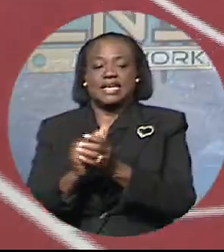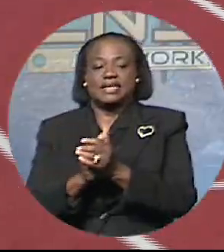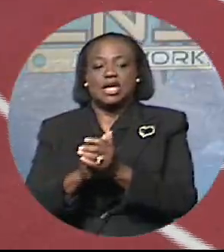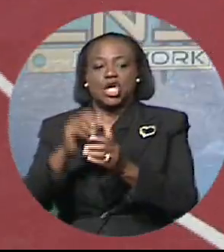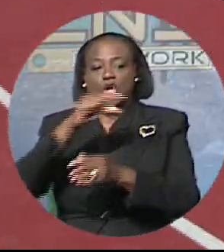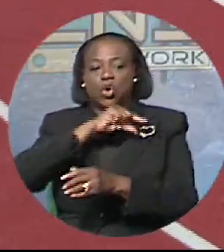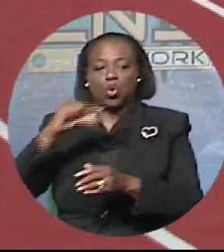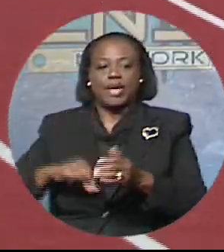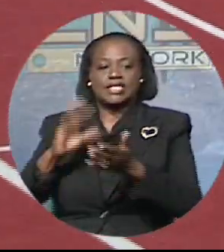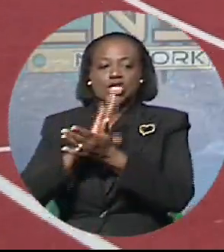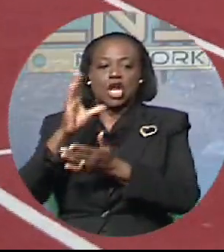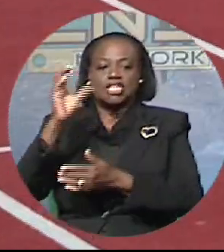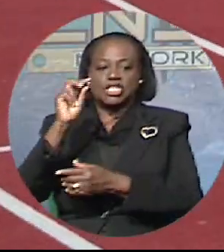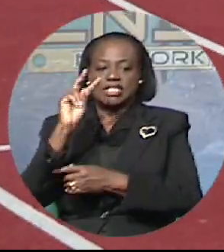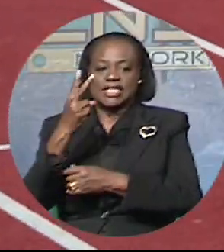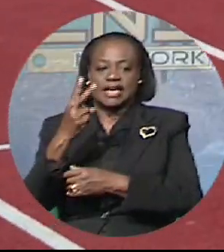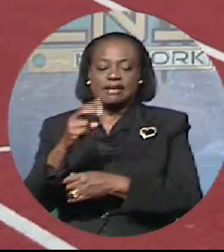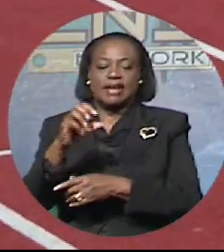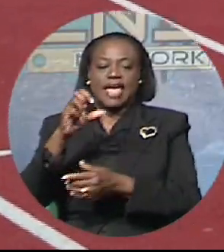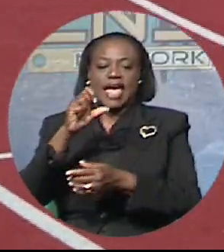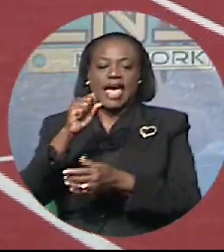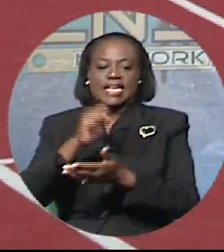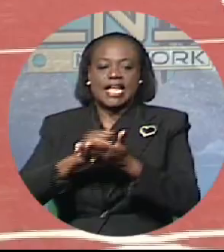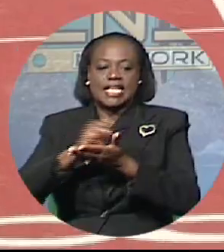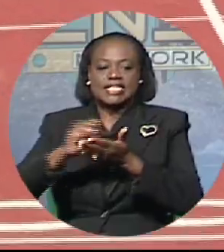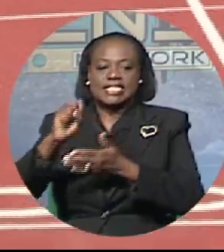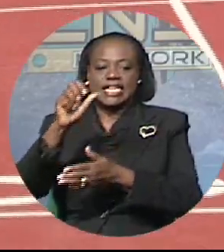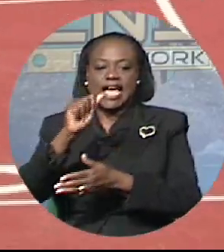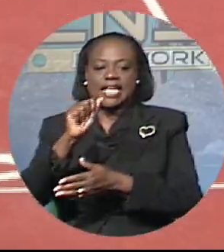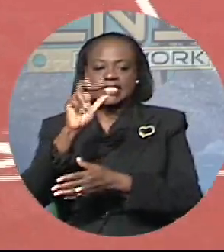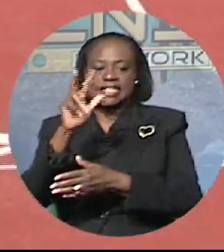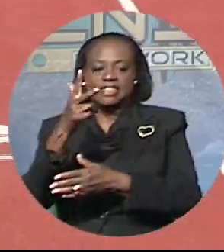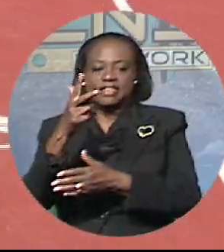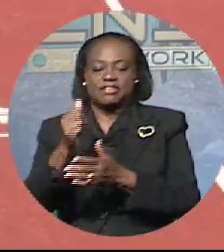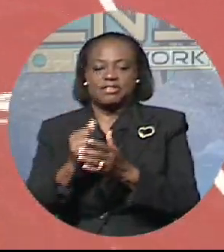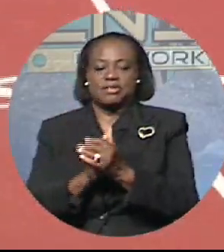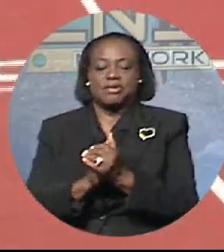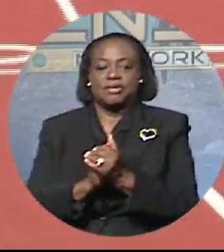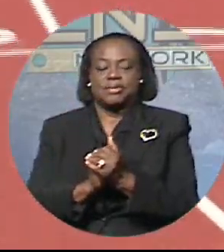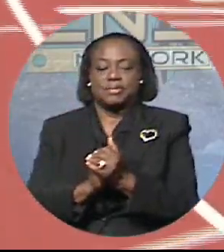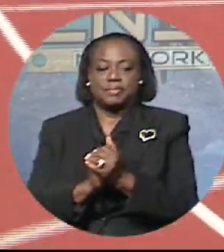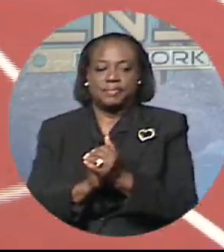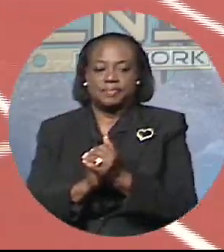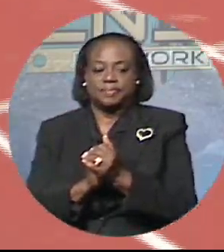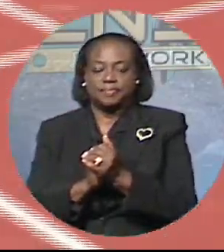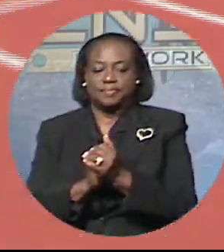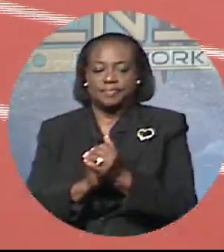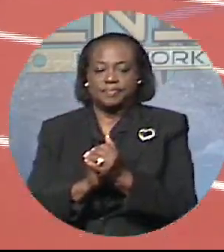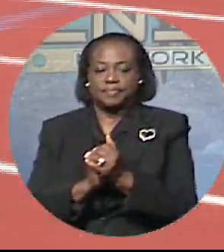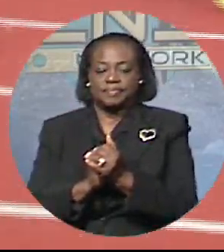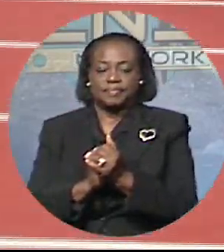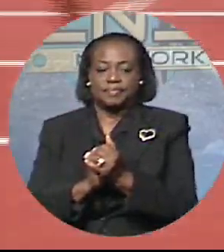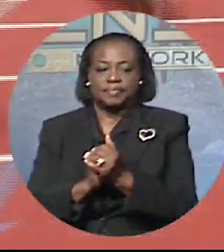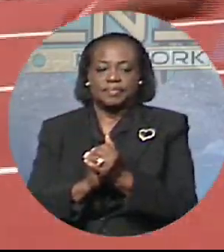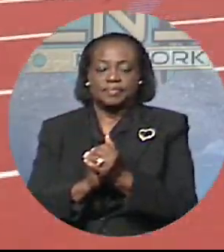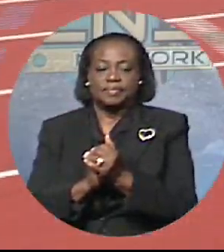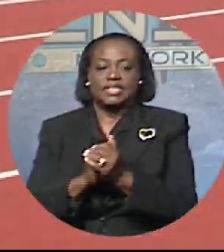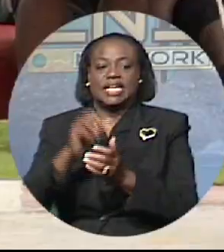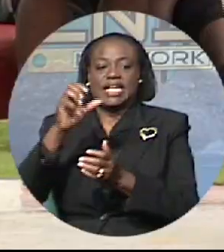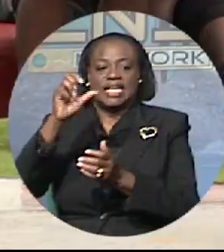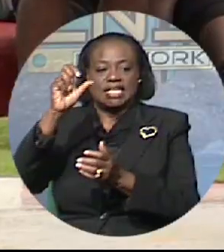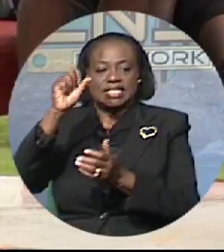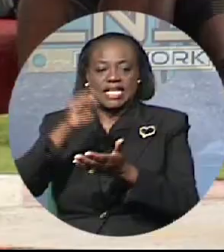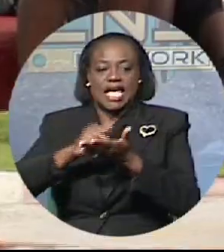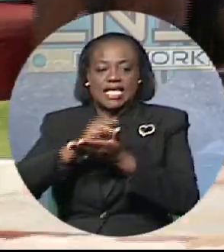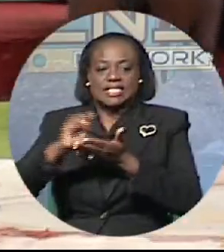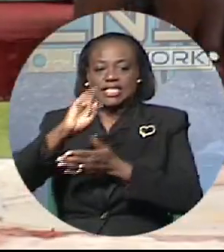with 568 points. St. Anne's in third, back from QC by more than 300 points at 233 points. St. John's